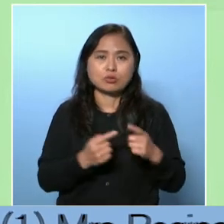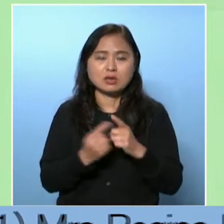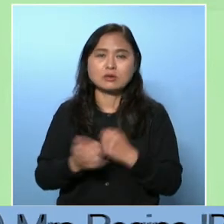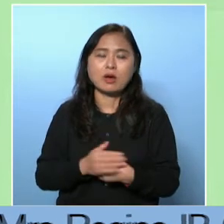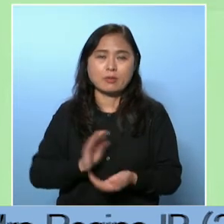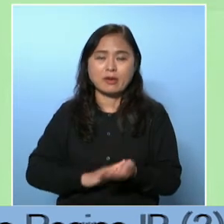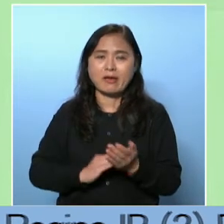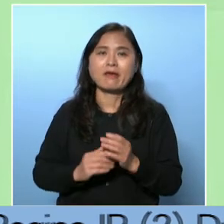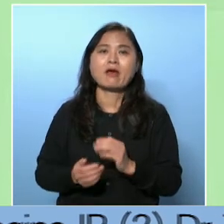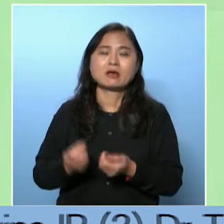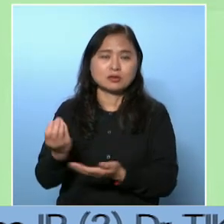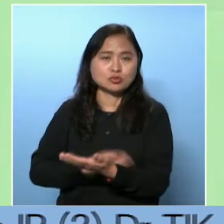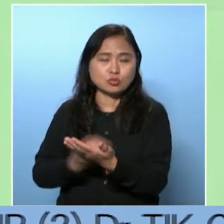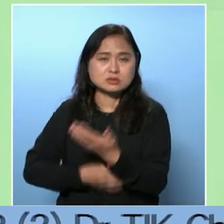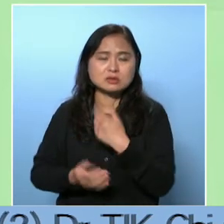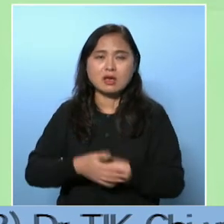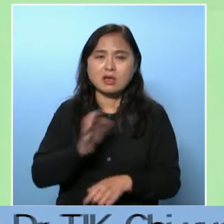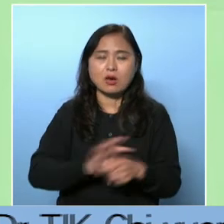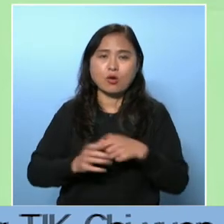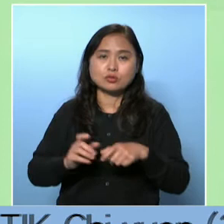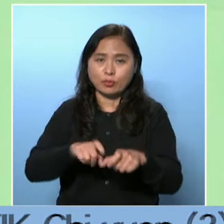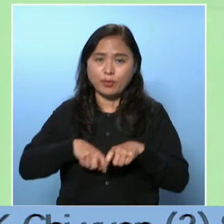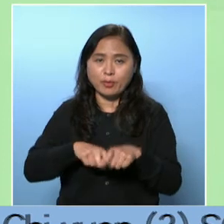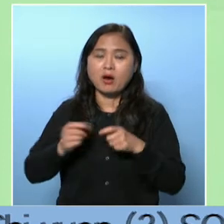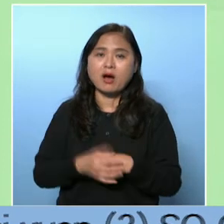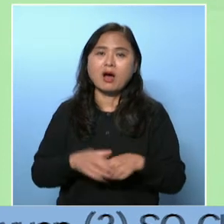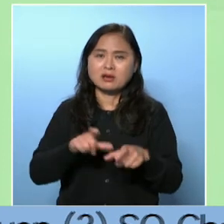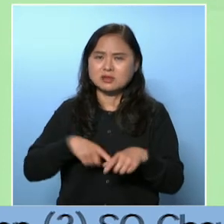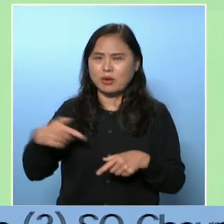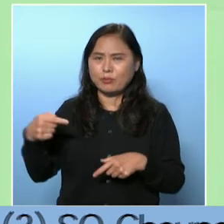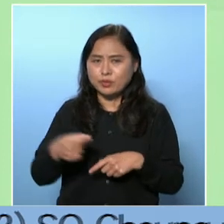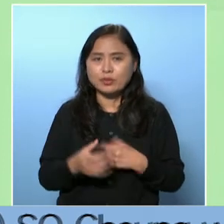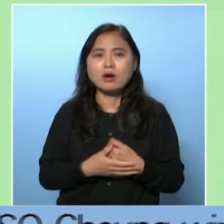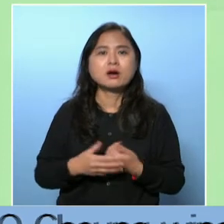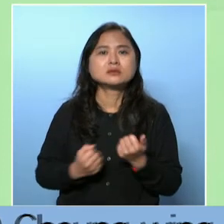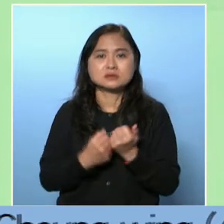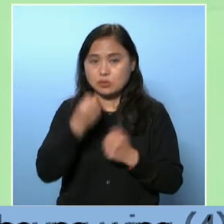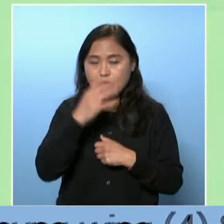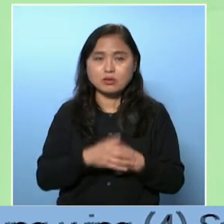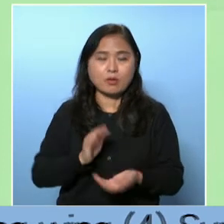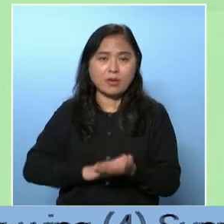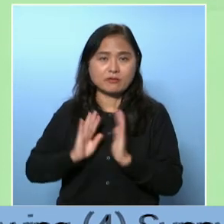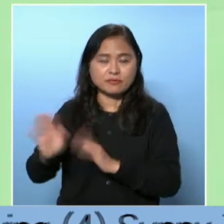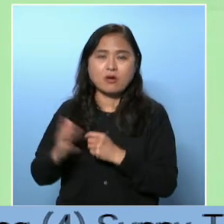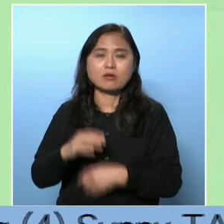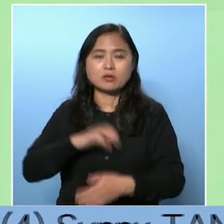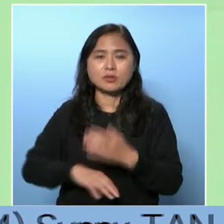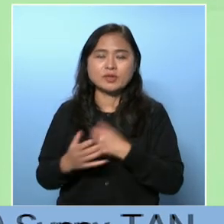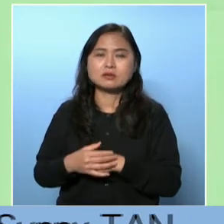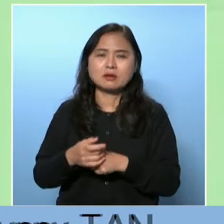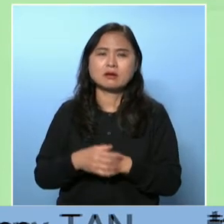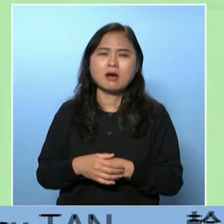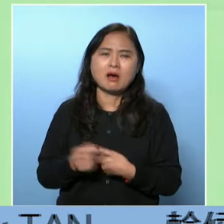And many people are suffering from income reduction because of the epidemic. They are suffering silently, and